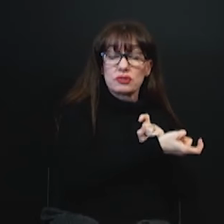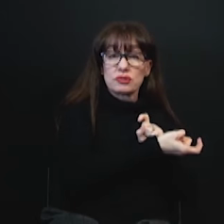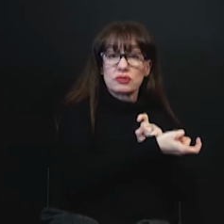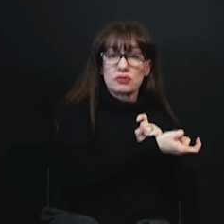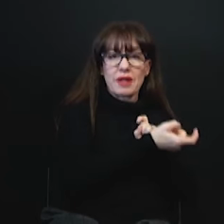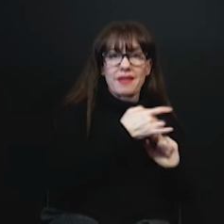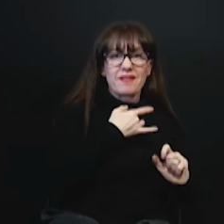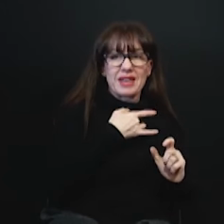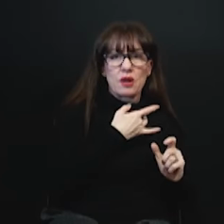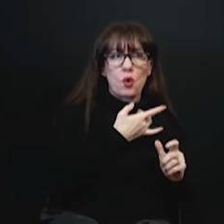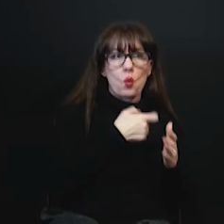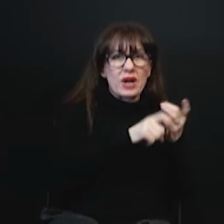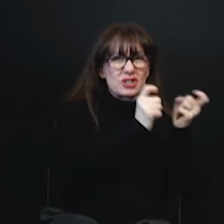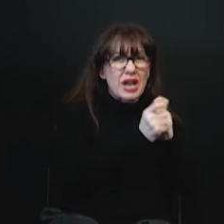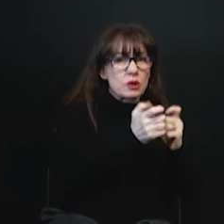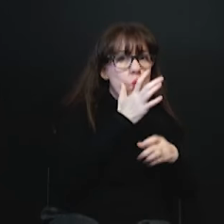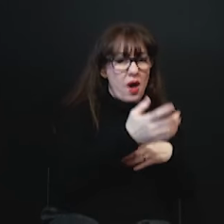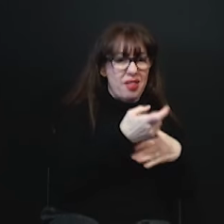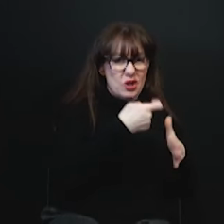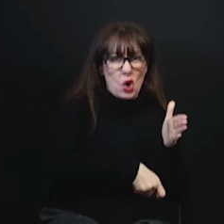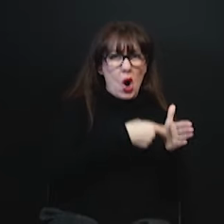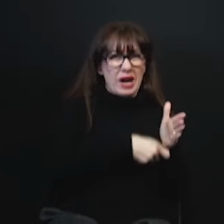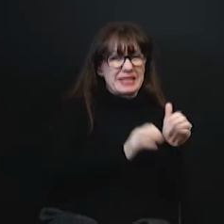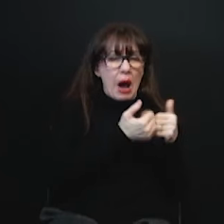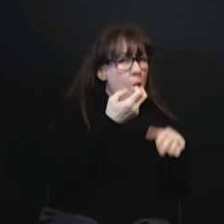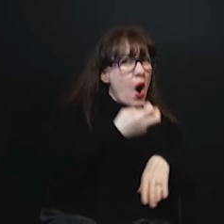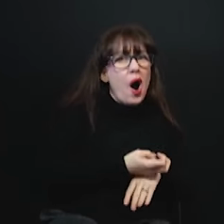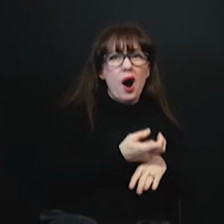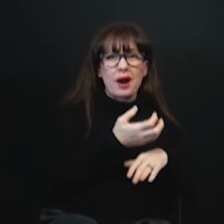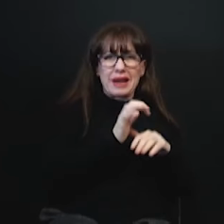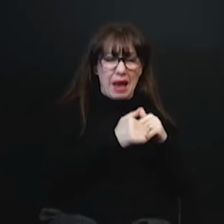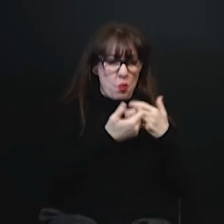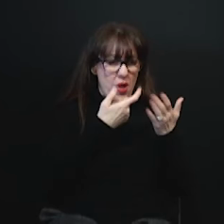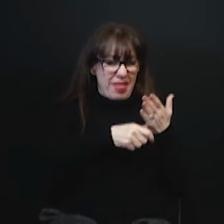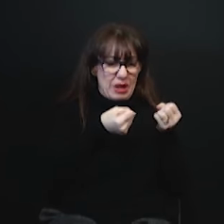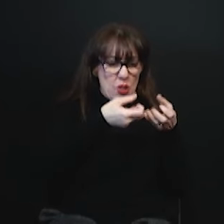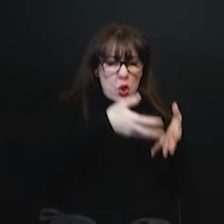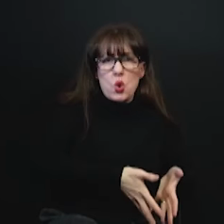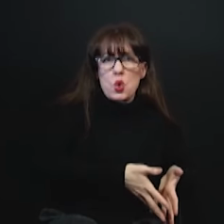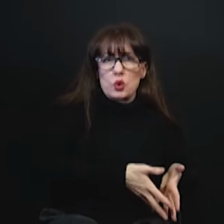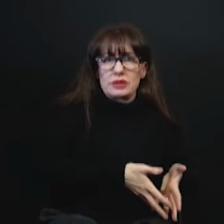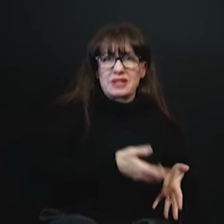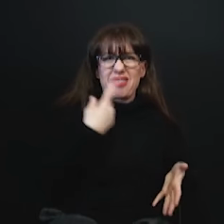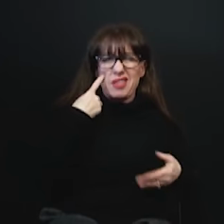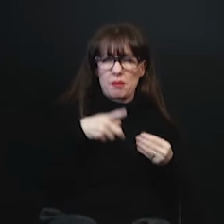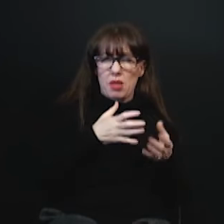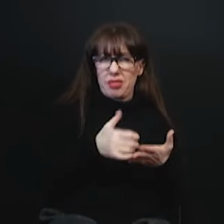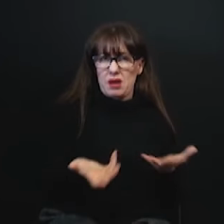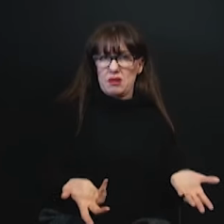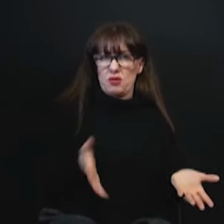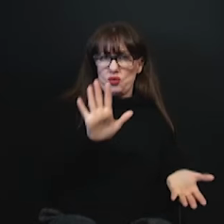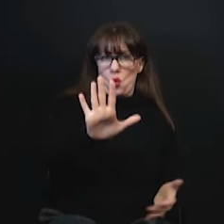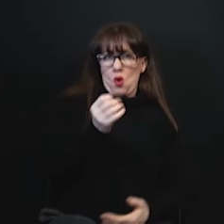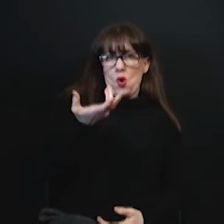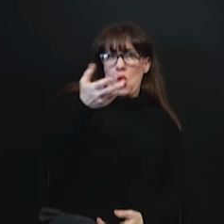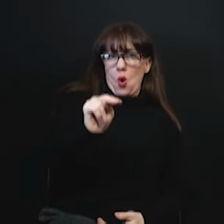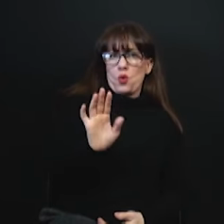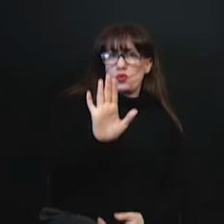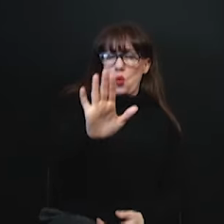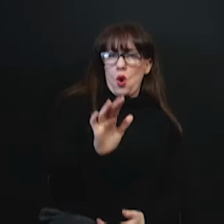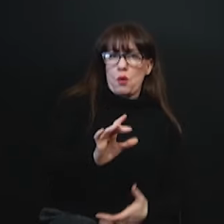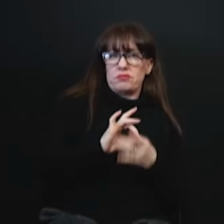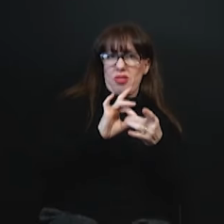I fear what change is going to cost me, what I'm going to lose. So think about that in your own personal relationships. Think